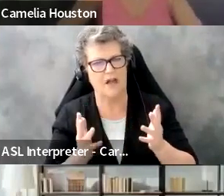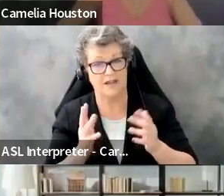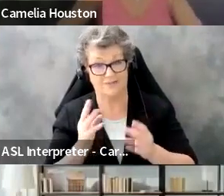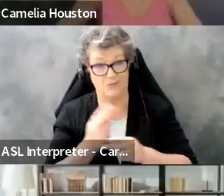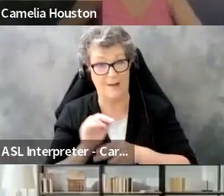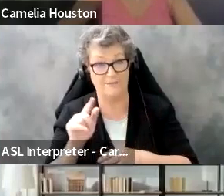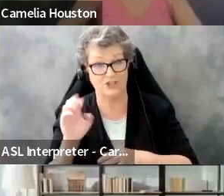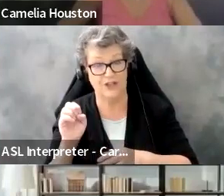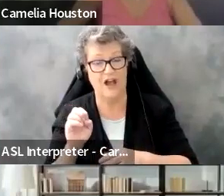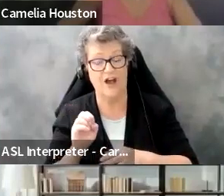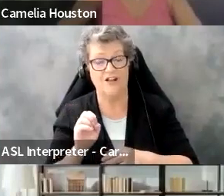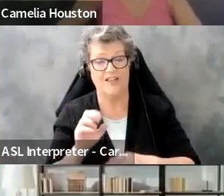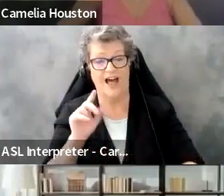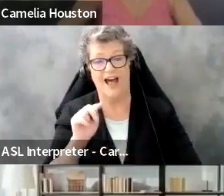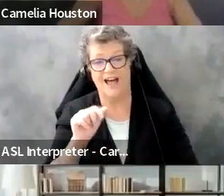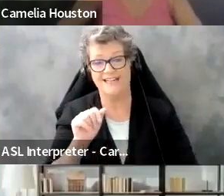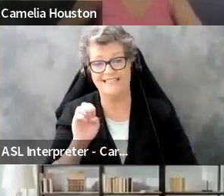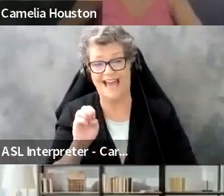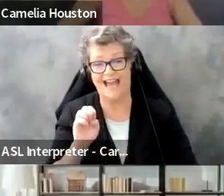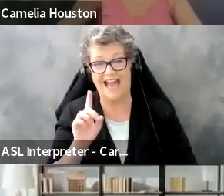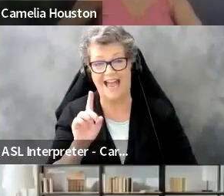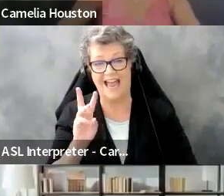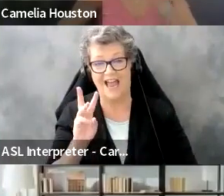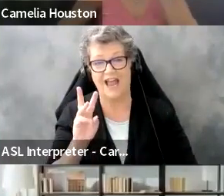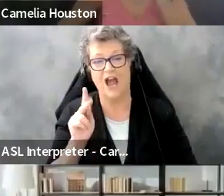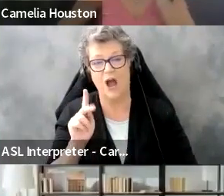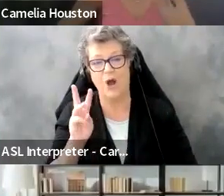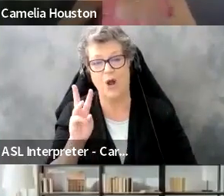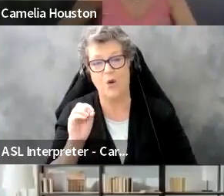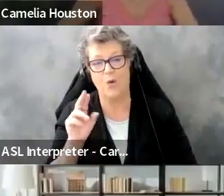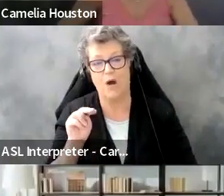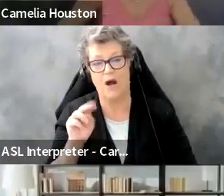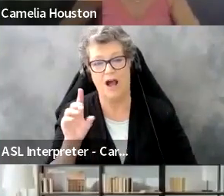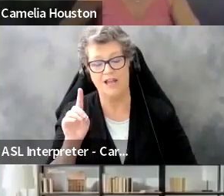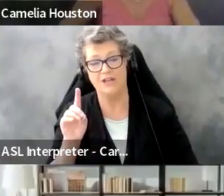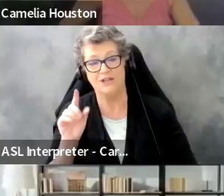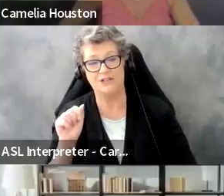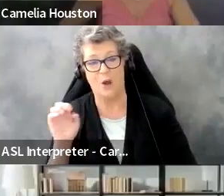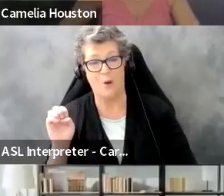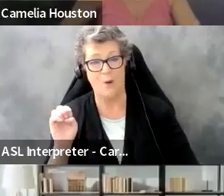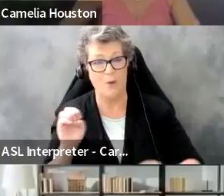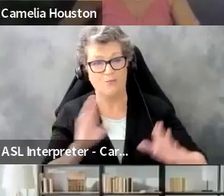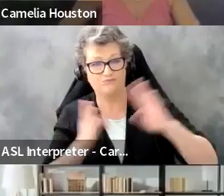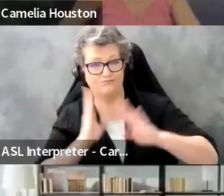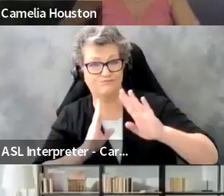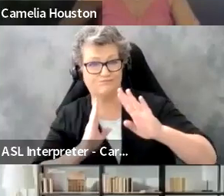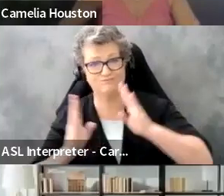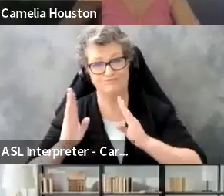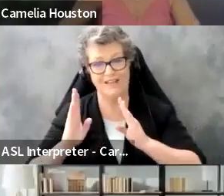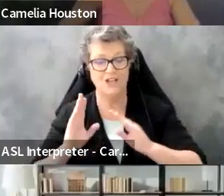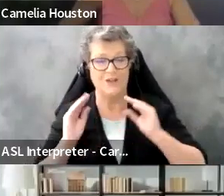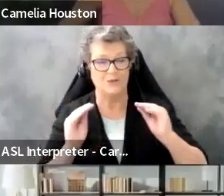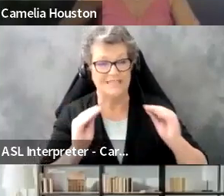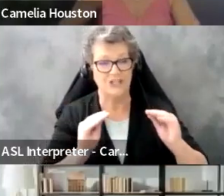on like Taekwondo and martial arts, right, really trying to help teach them boundaries and